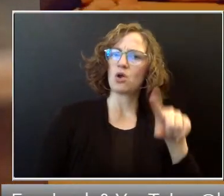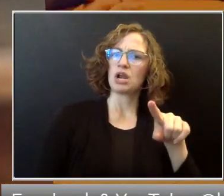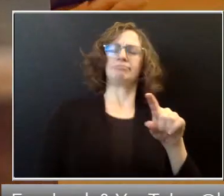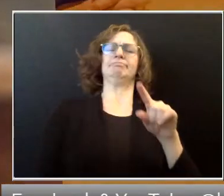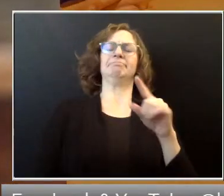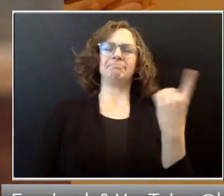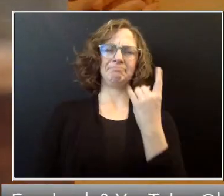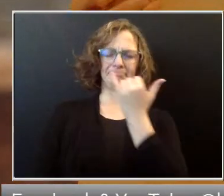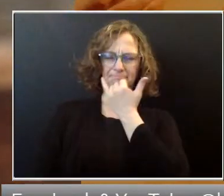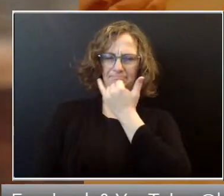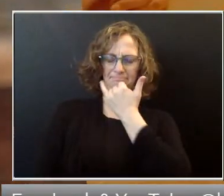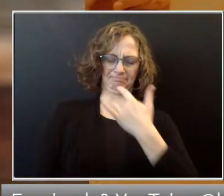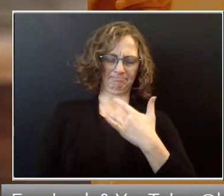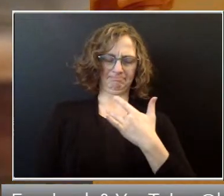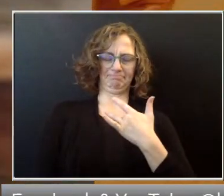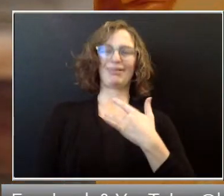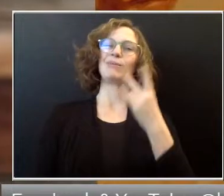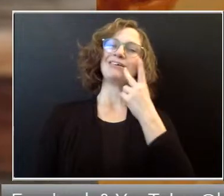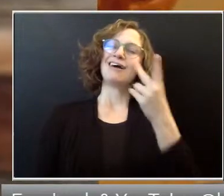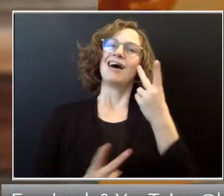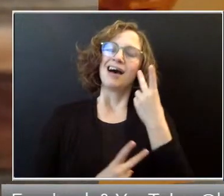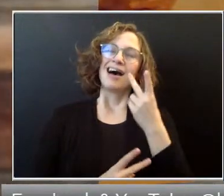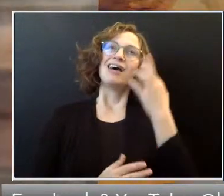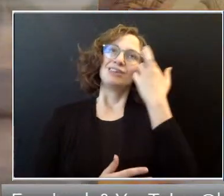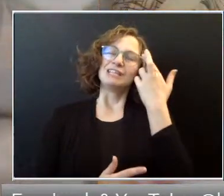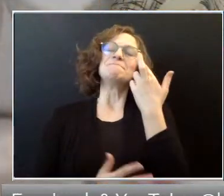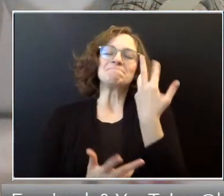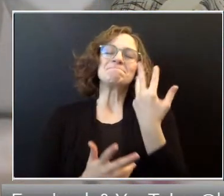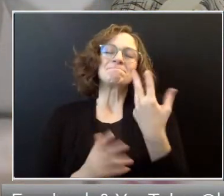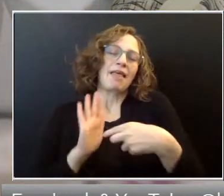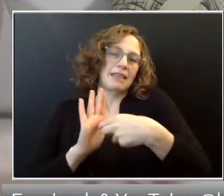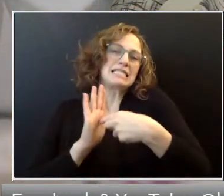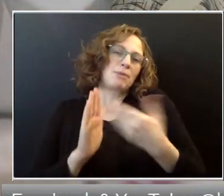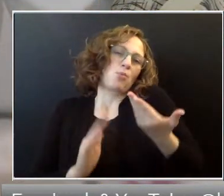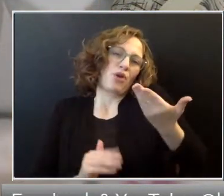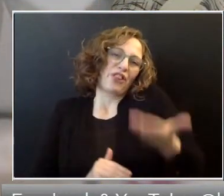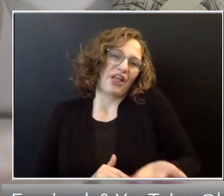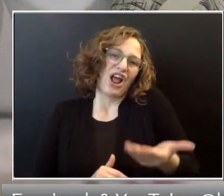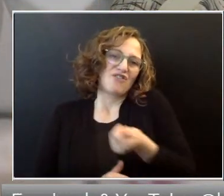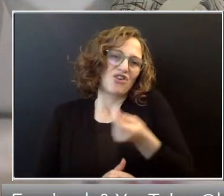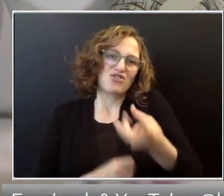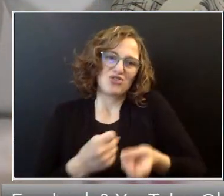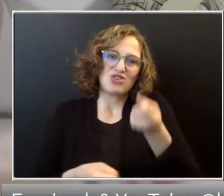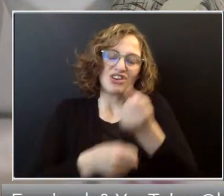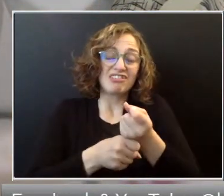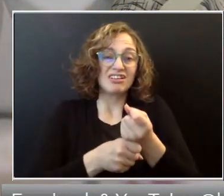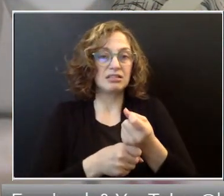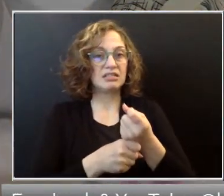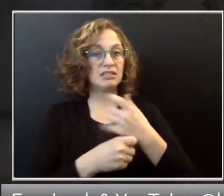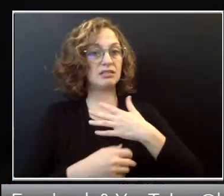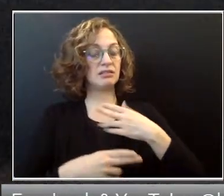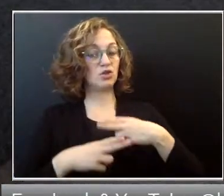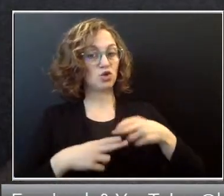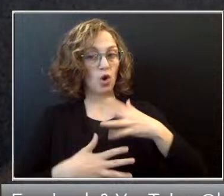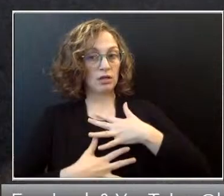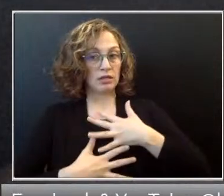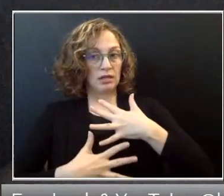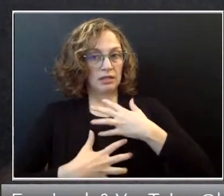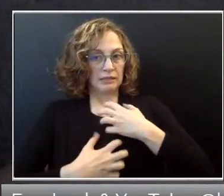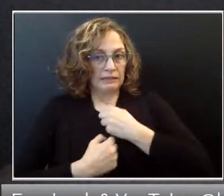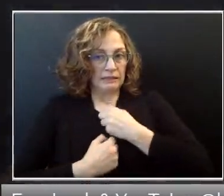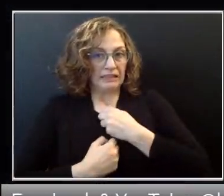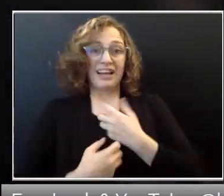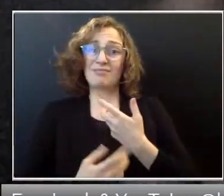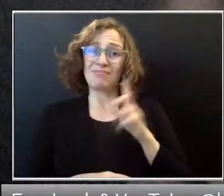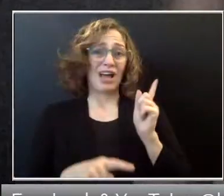had been there for a few years. Shortness of breath for one. It even got to the point where I could not go up steps. Life went on